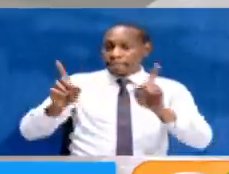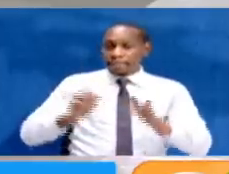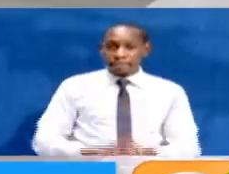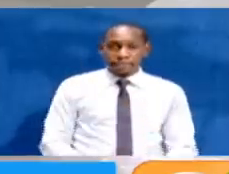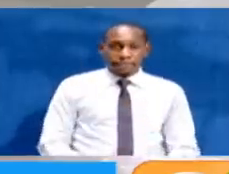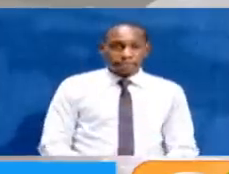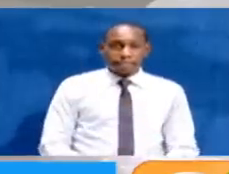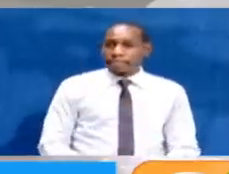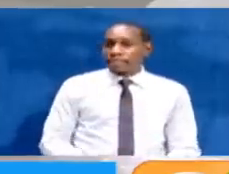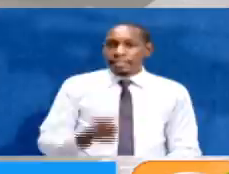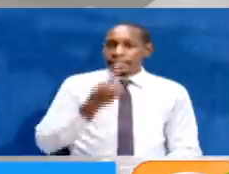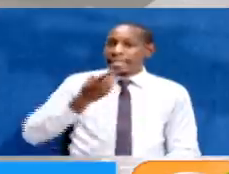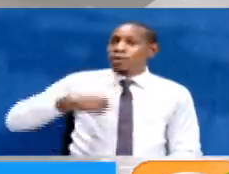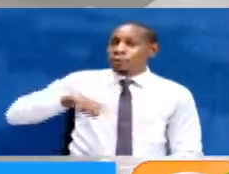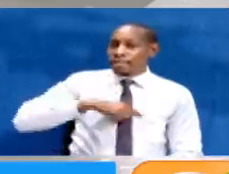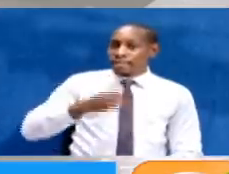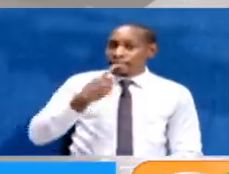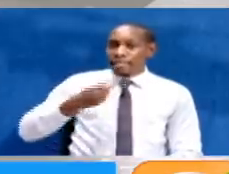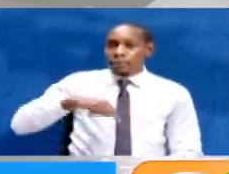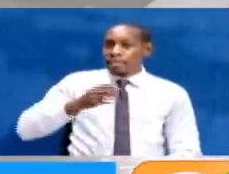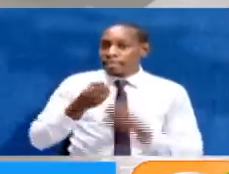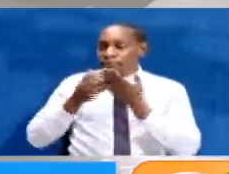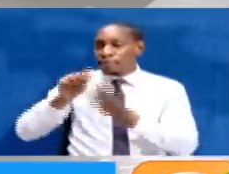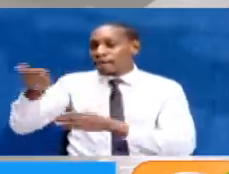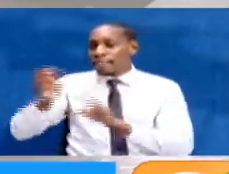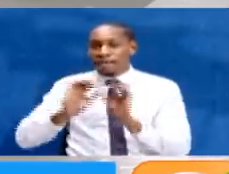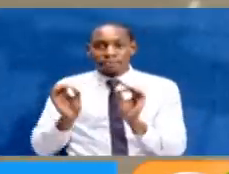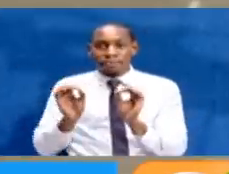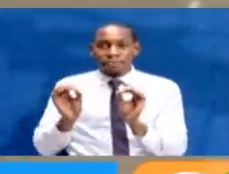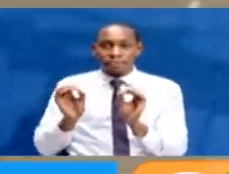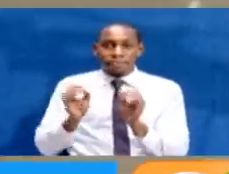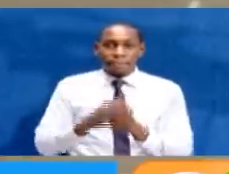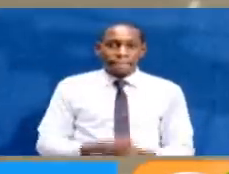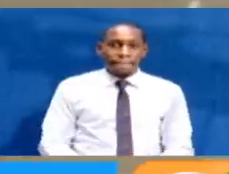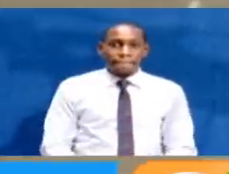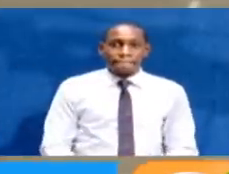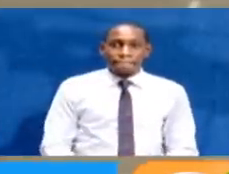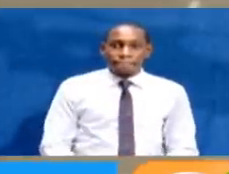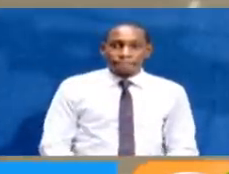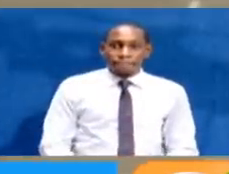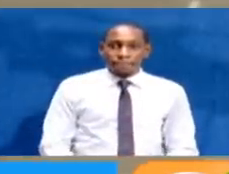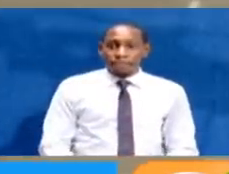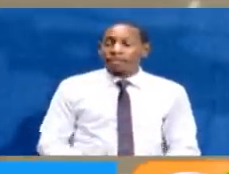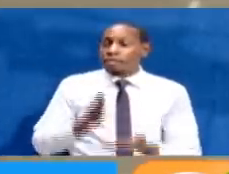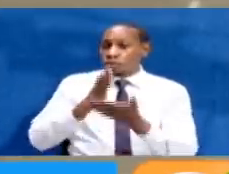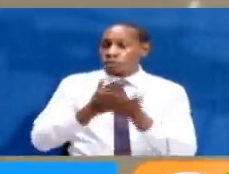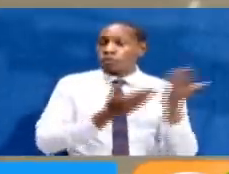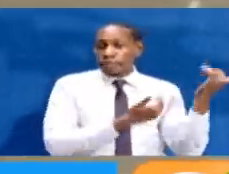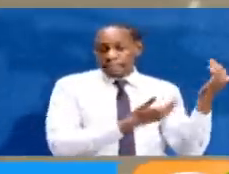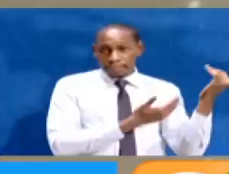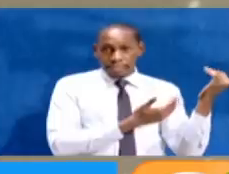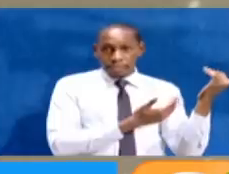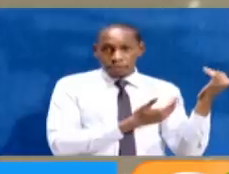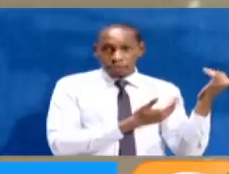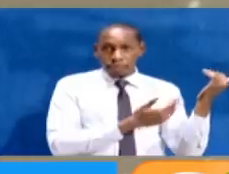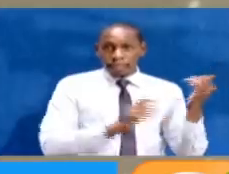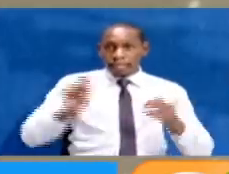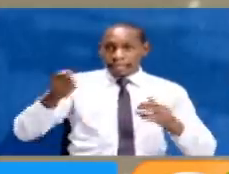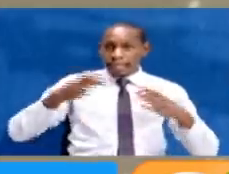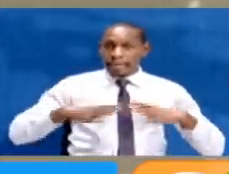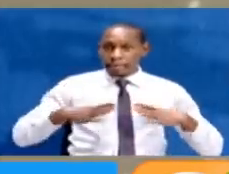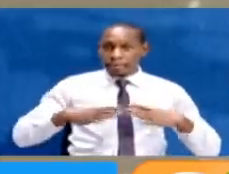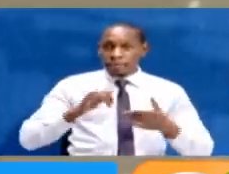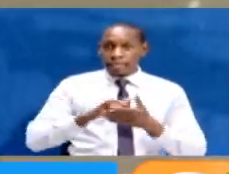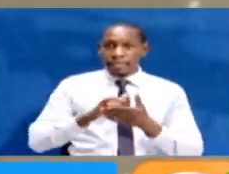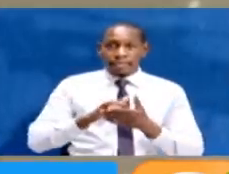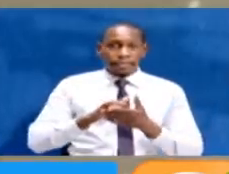but Francis, I think it is just tell us. Atutaambia mtu. It is a legitimate expectation from Kenyans to